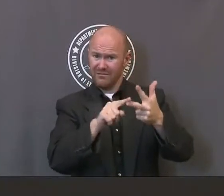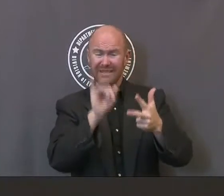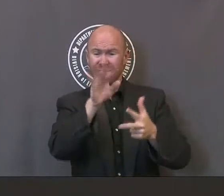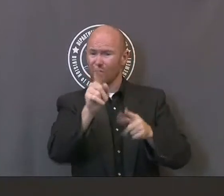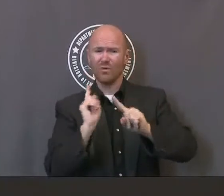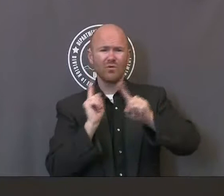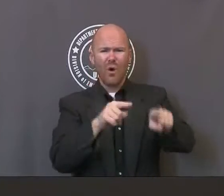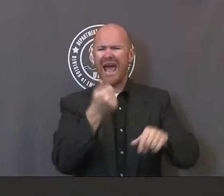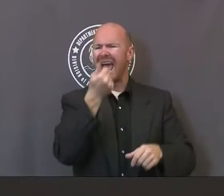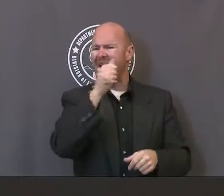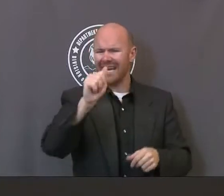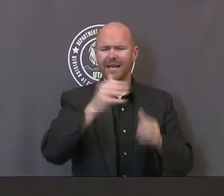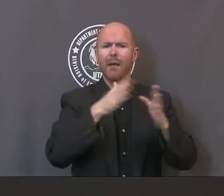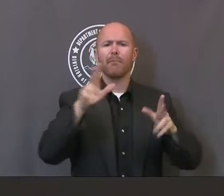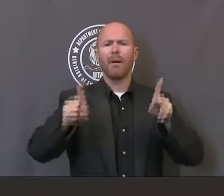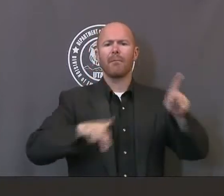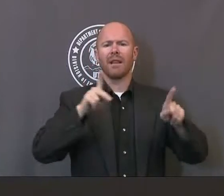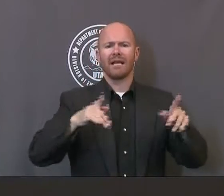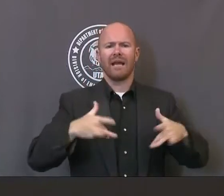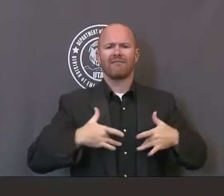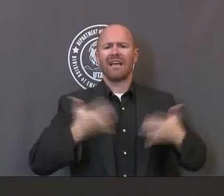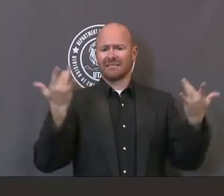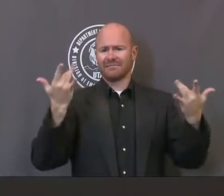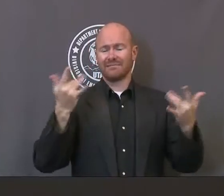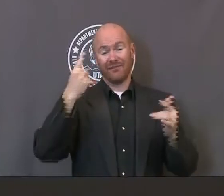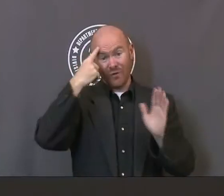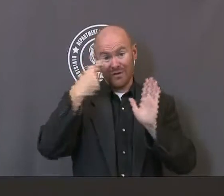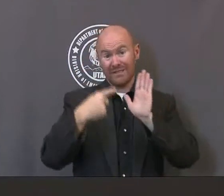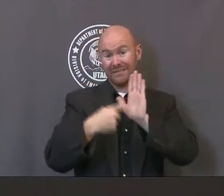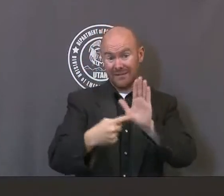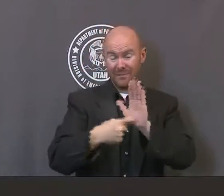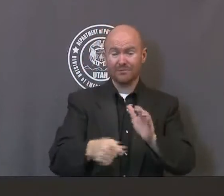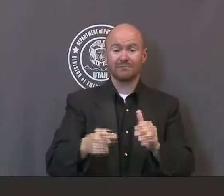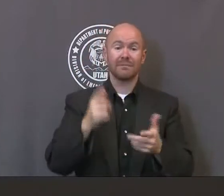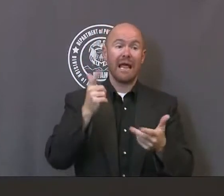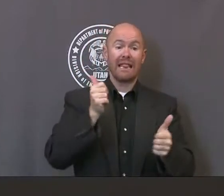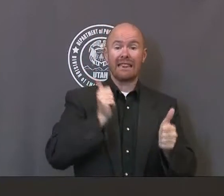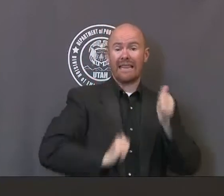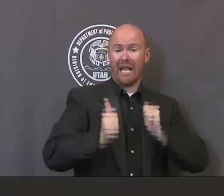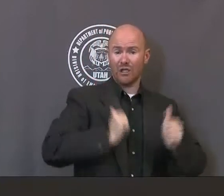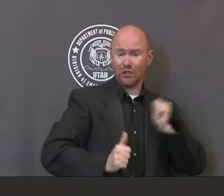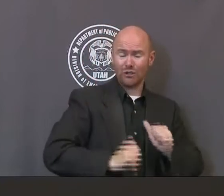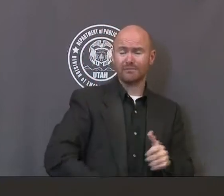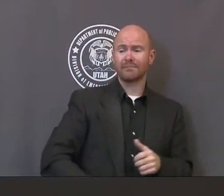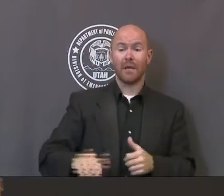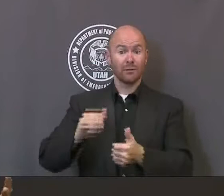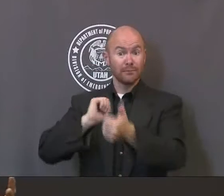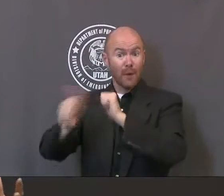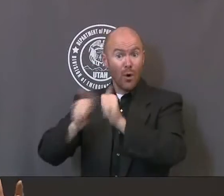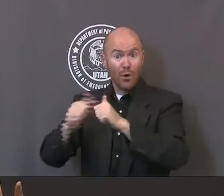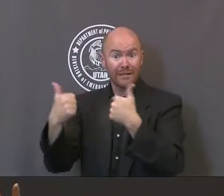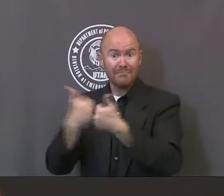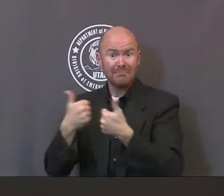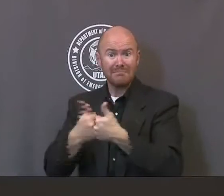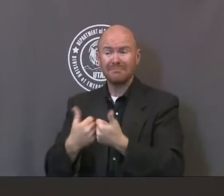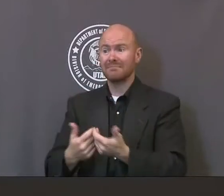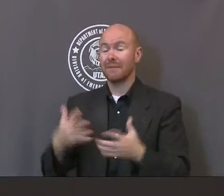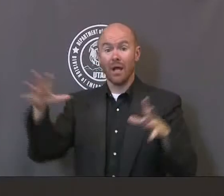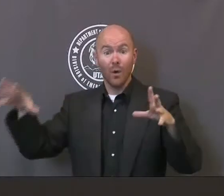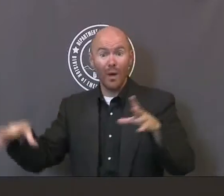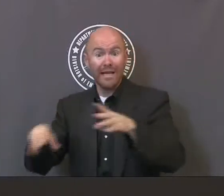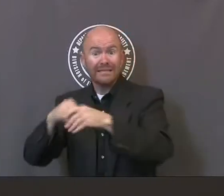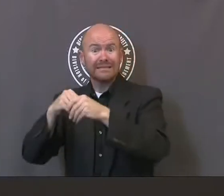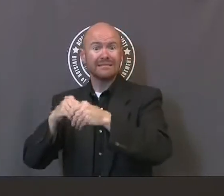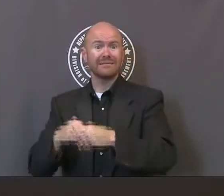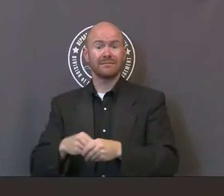of public gathering. So, for example, like a theater, a sporting event, a live concert, or a wedding, anywhere where people congregate